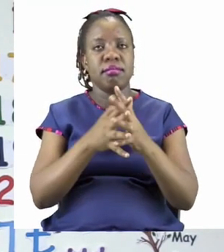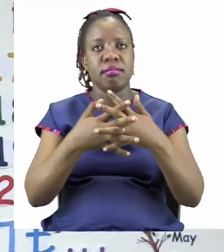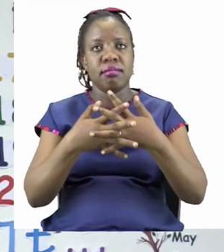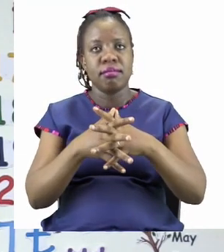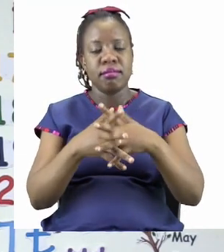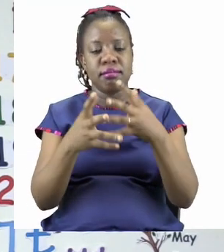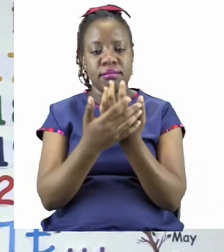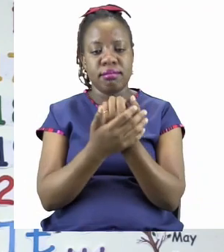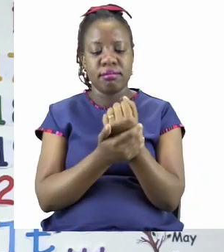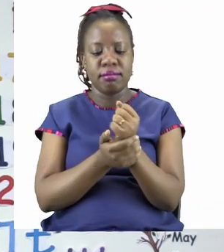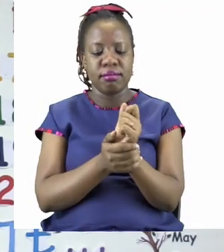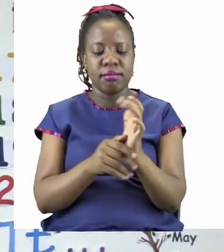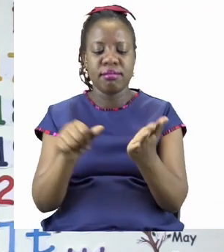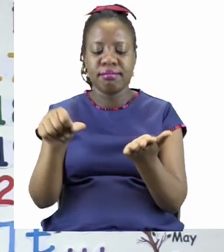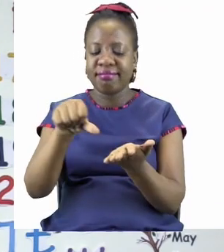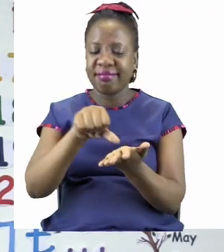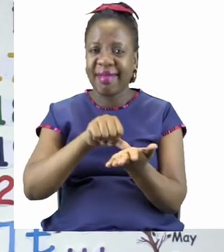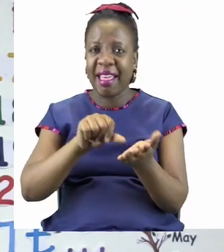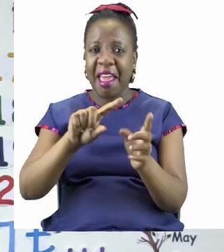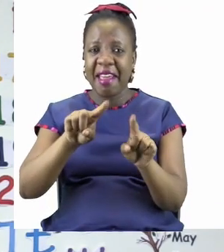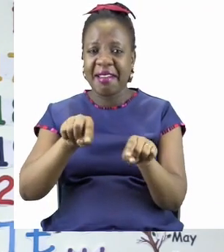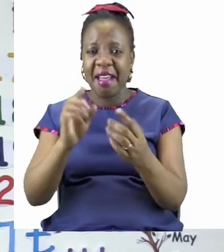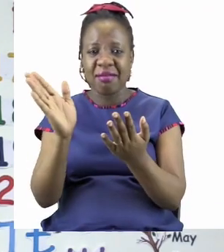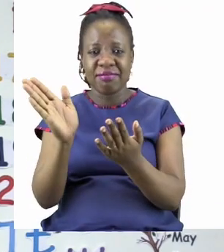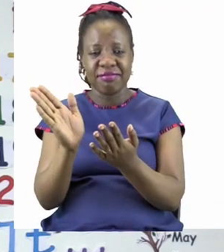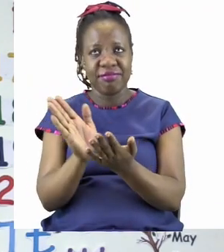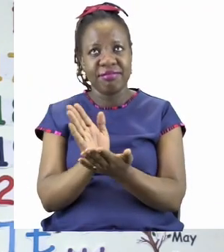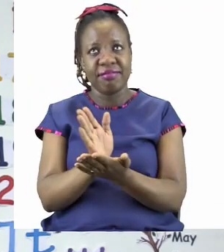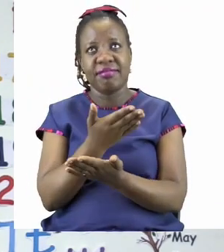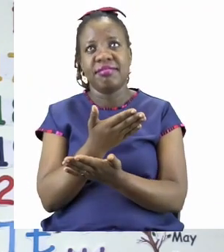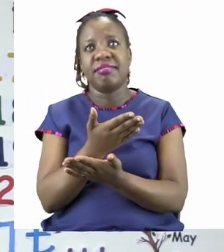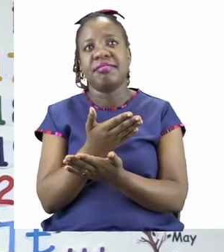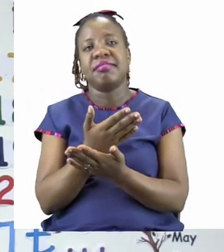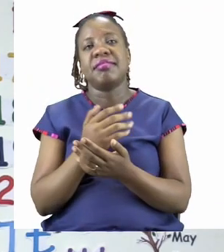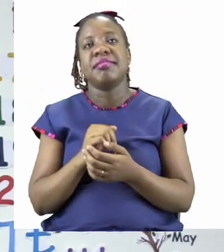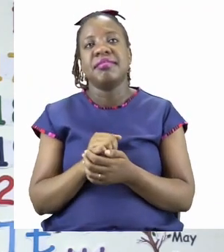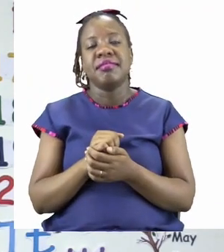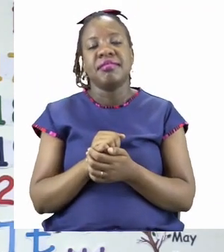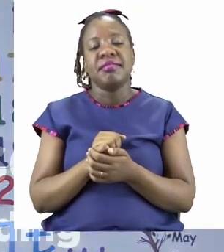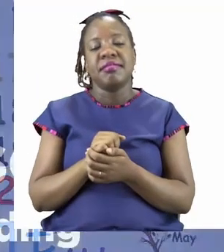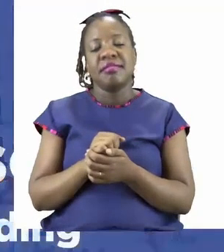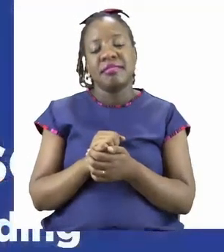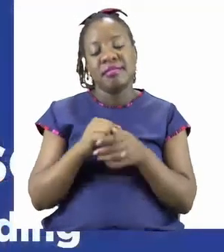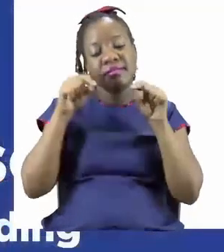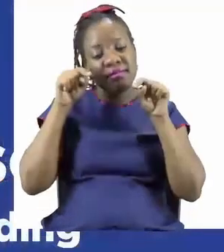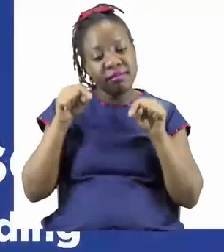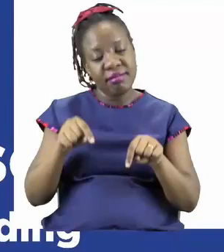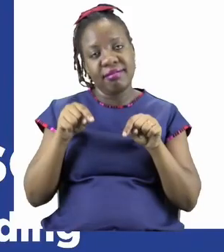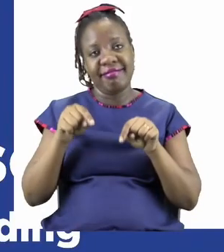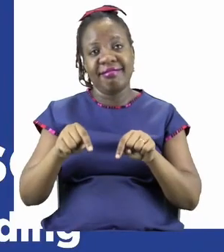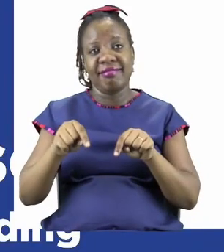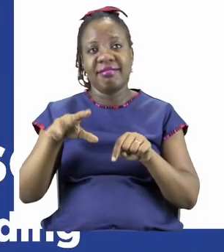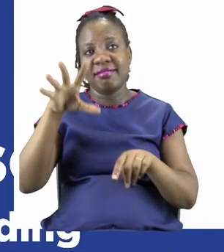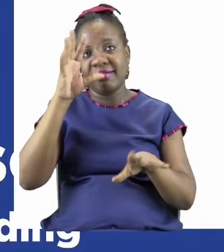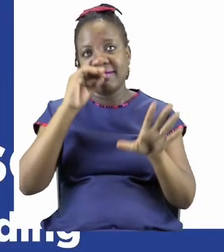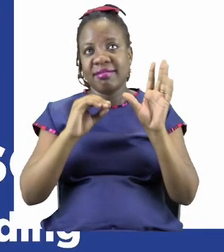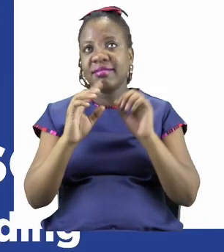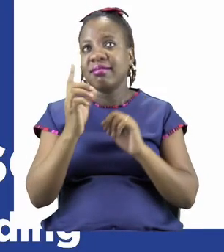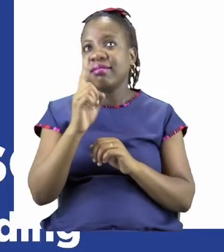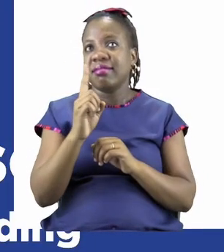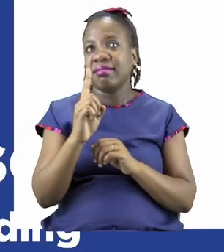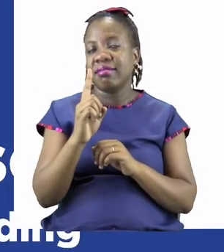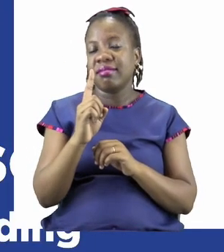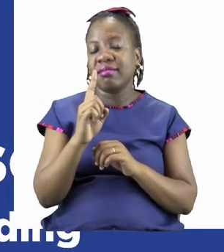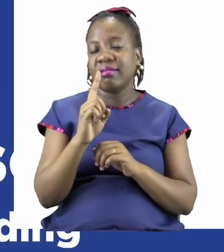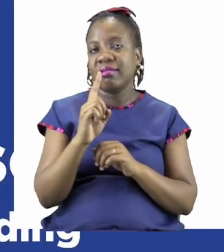keep all the nasty germs away. All right, now let's see what we are going to learn about today.